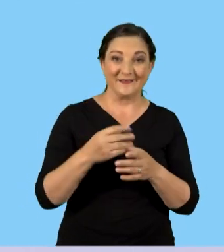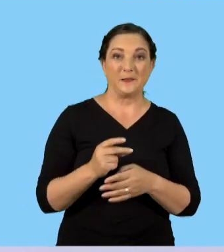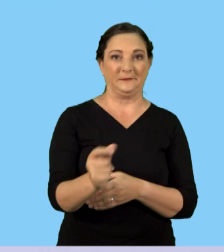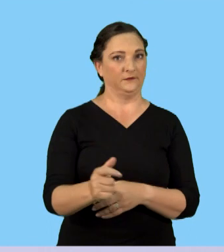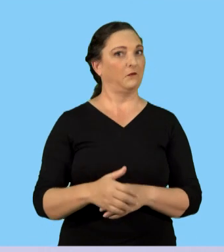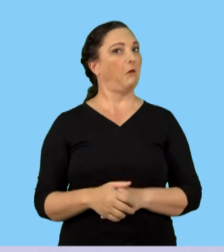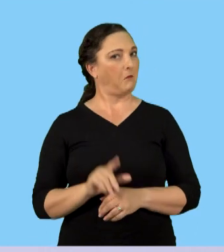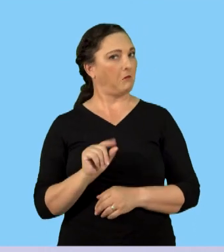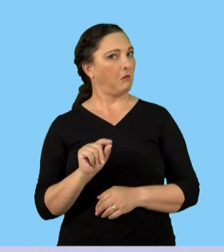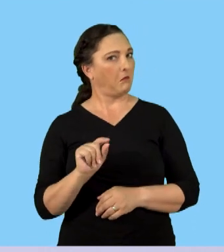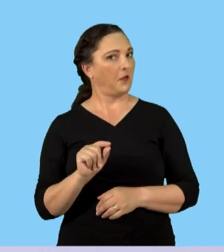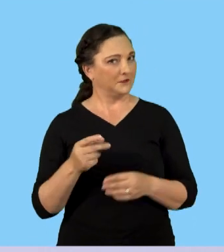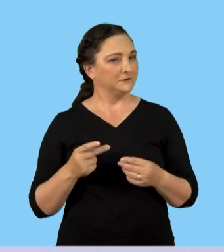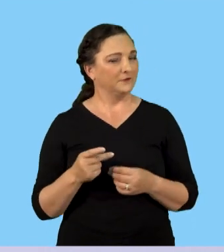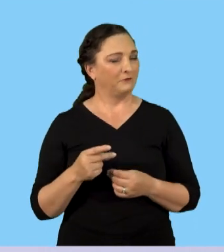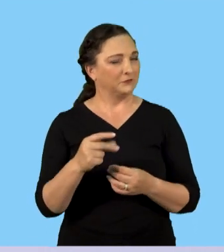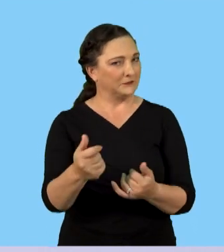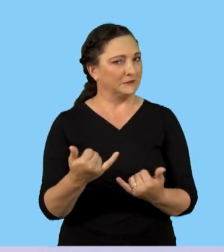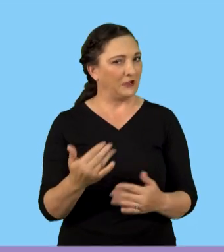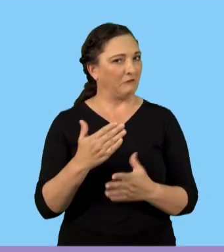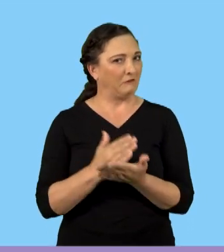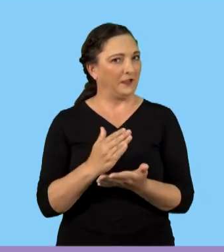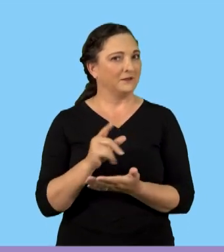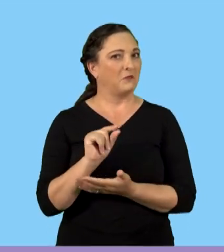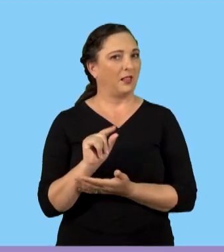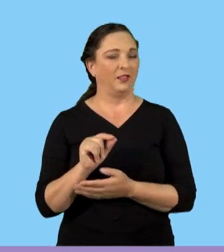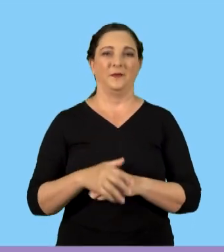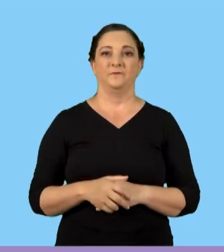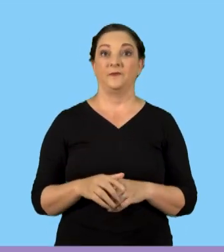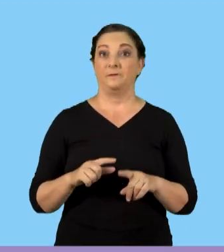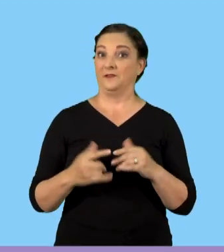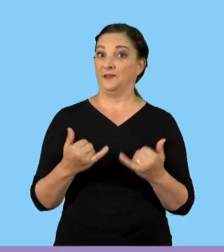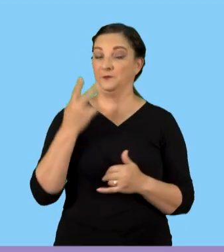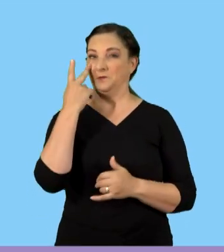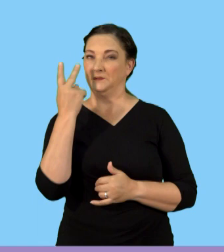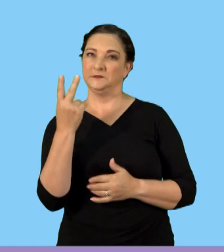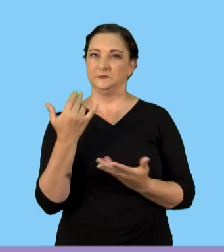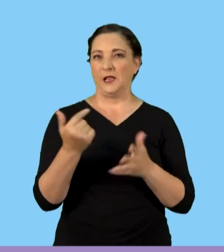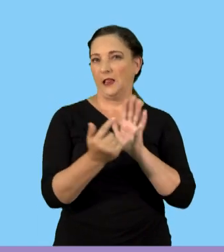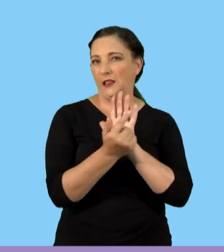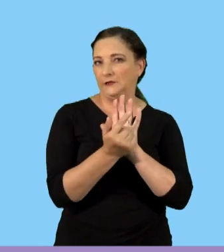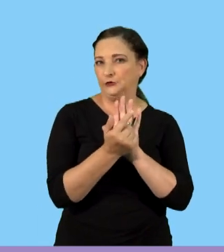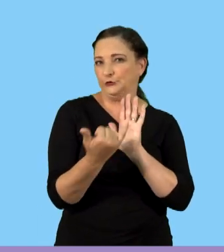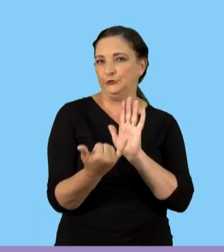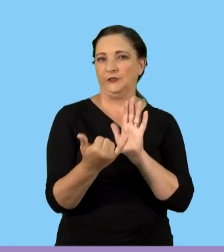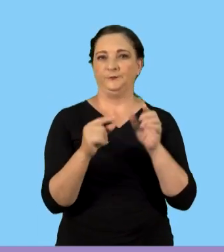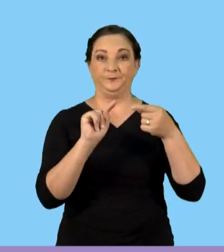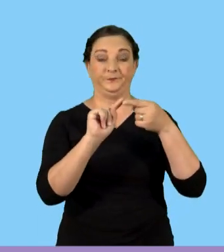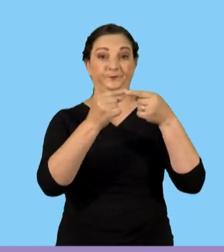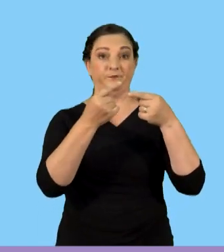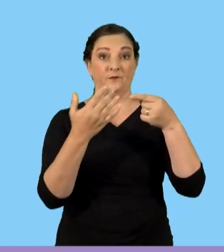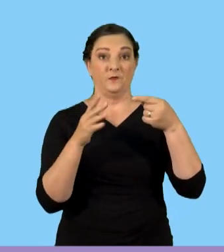speed. That's an interesting fact for our lesson today. So let's go over to our lesson objectives for